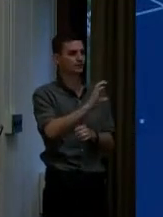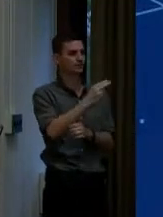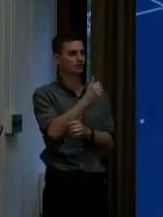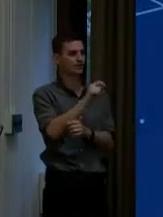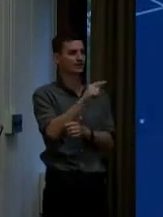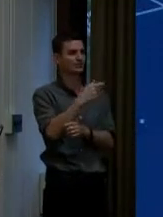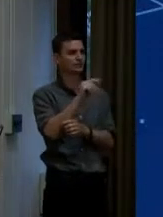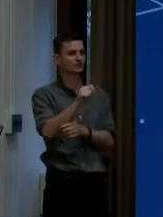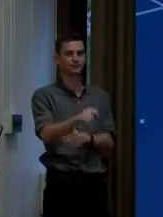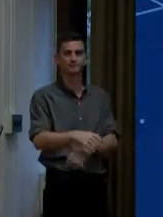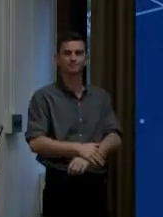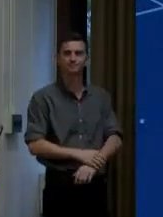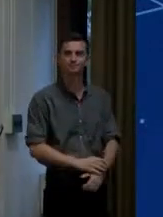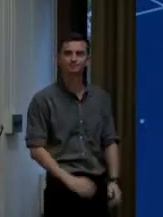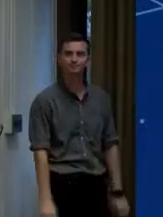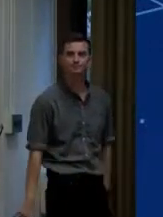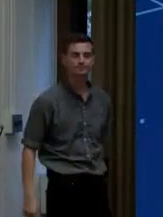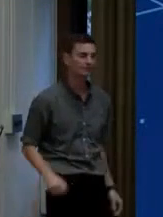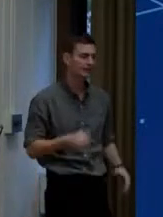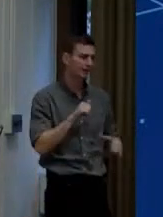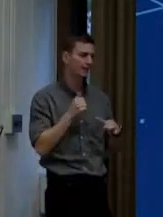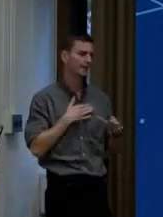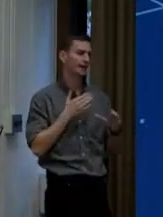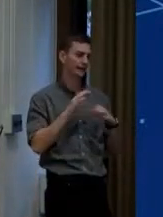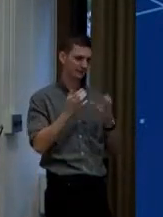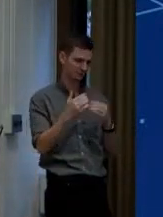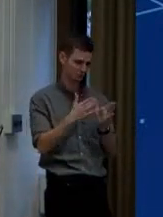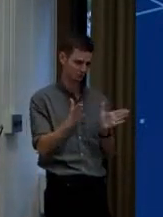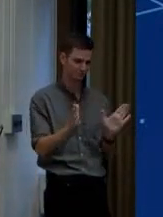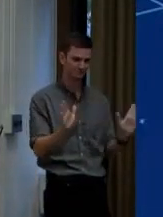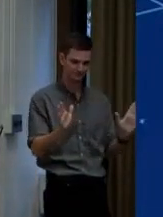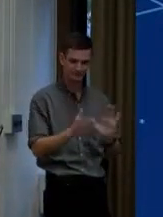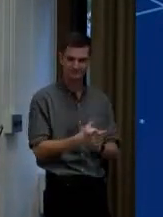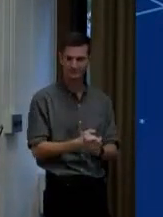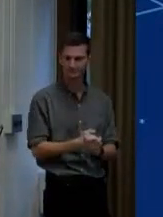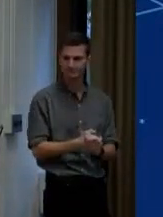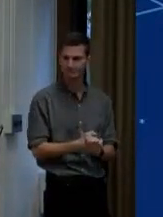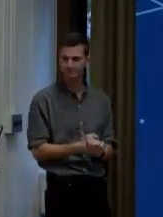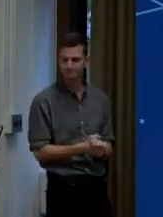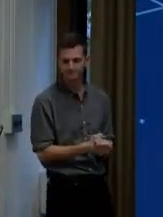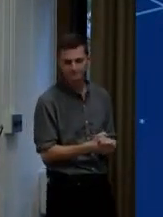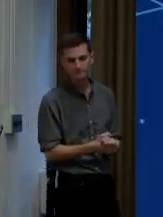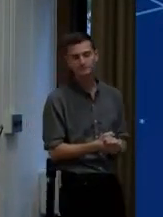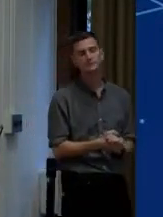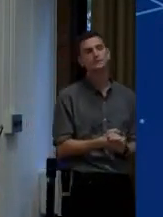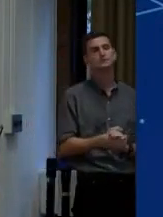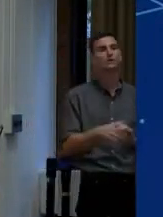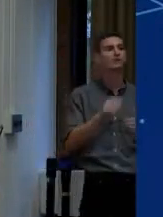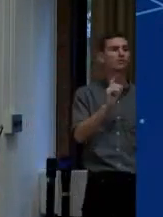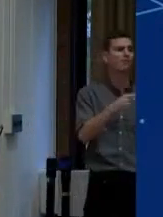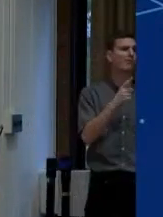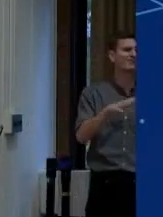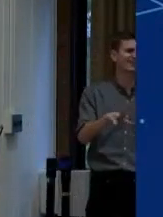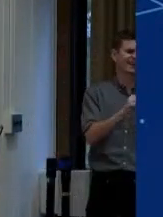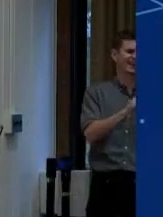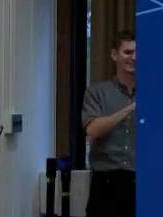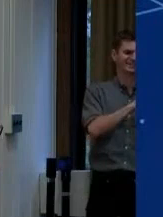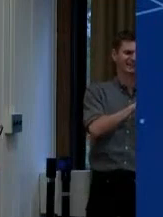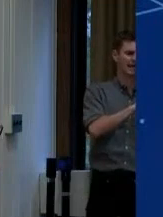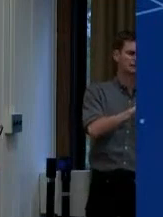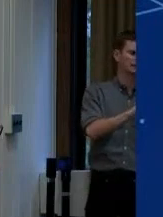ChatGPT in my classroom. And this whole idea of adding context, right, it served